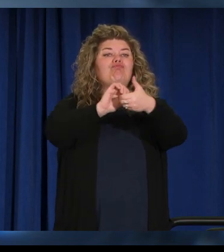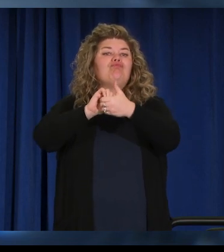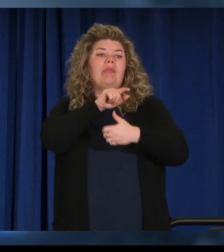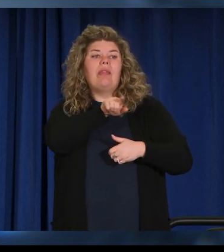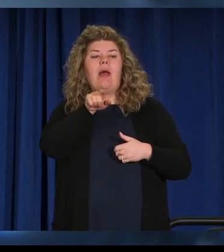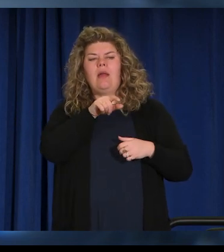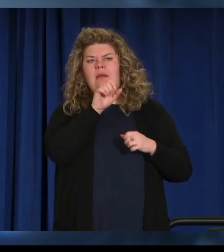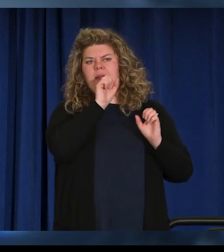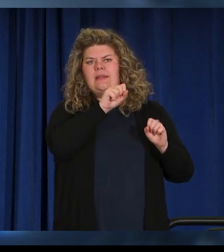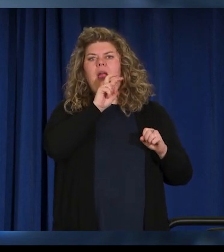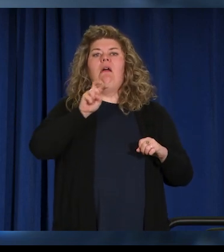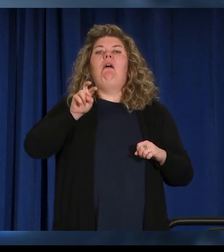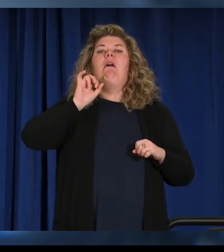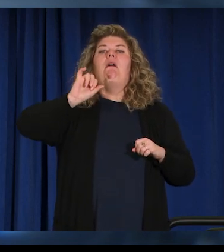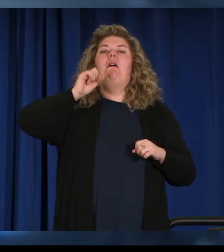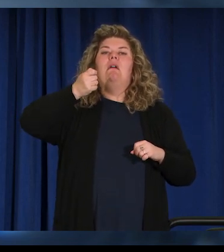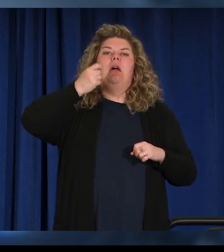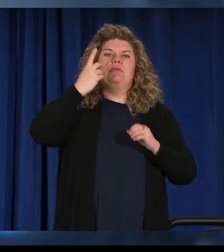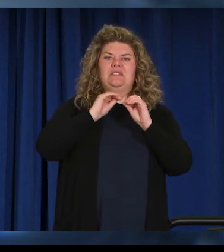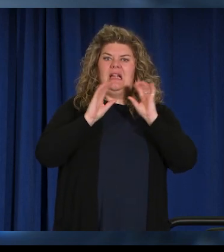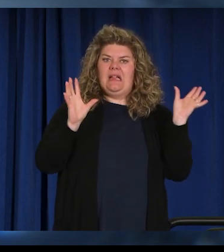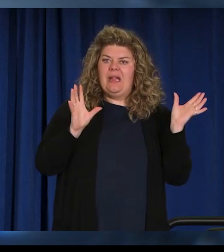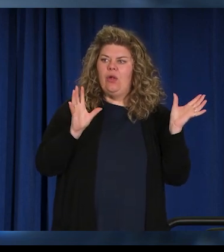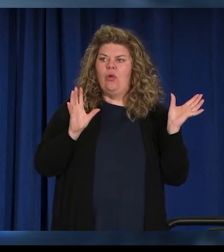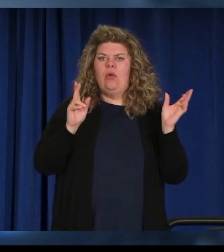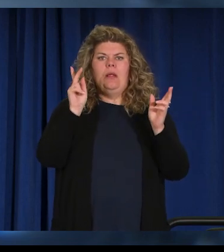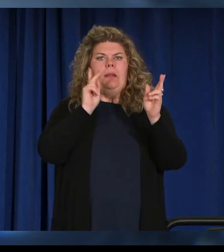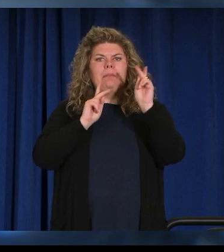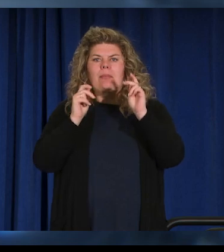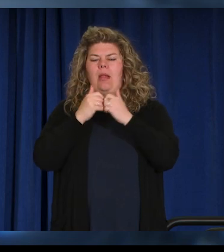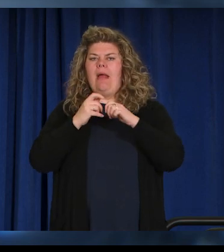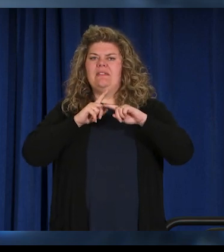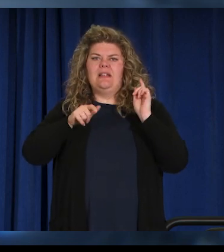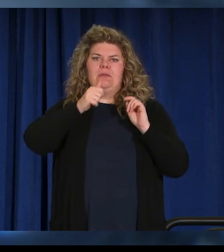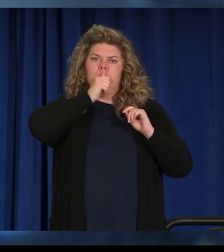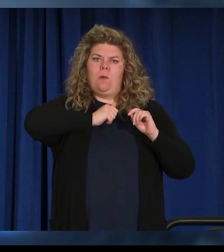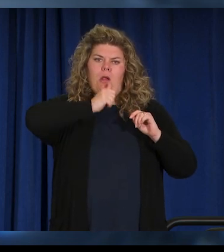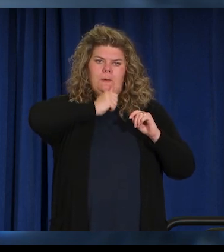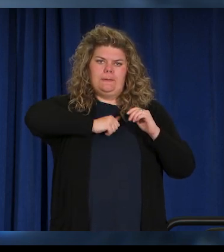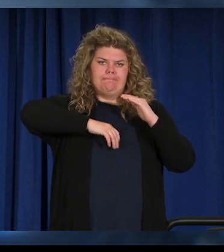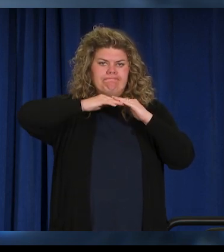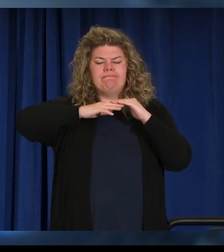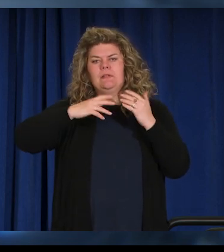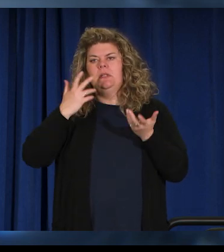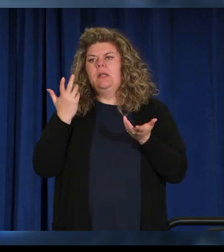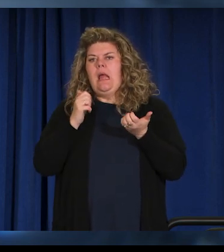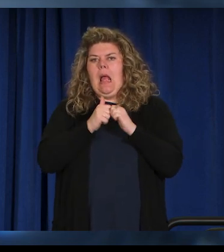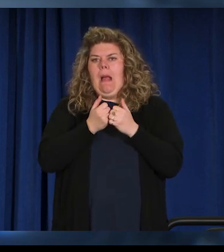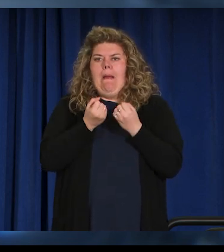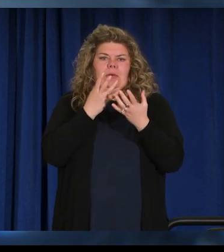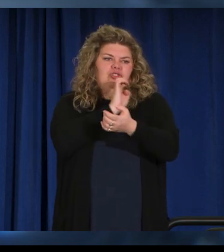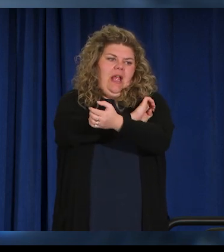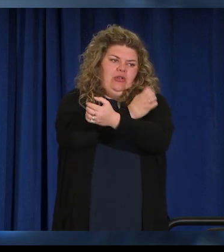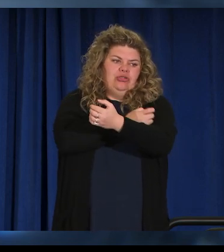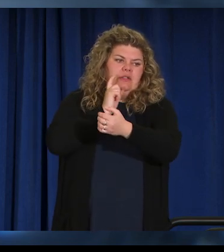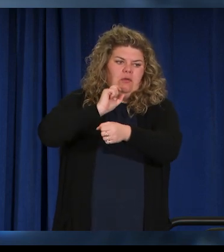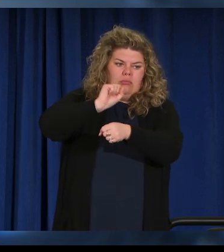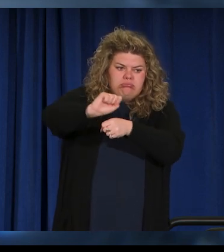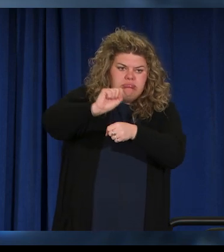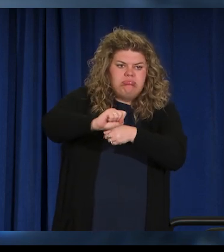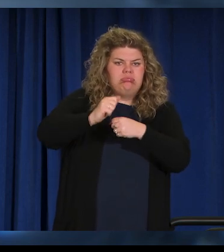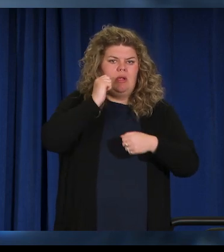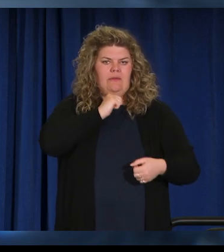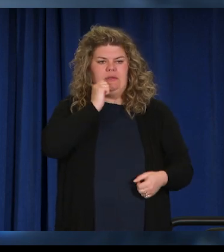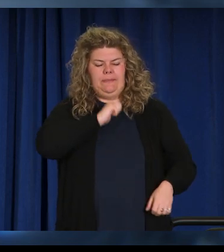better understanding of people's different tolerance levels and how much energy it actually takes to complete tasks each